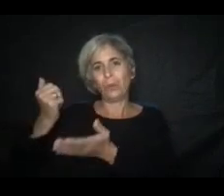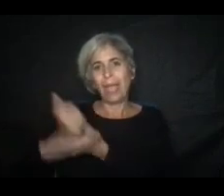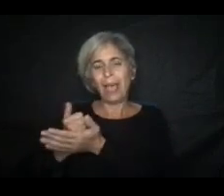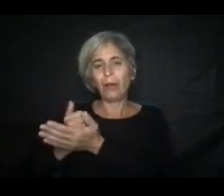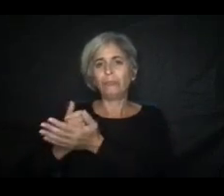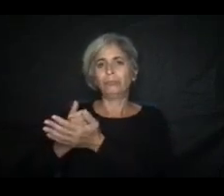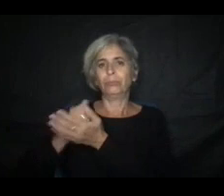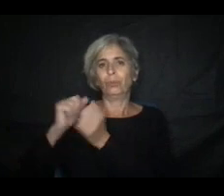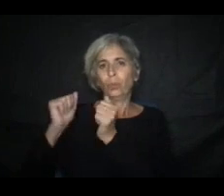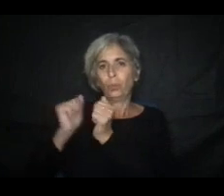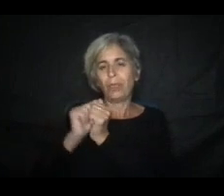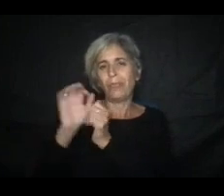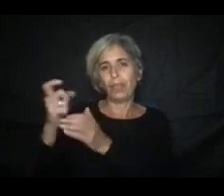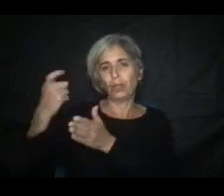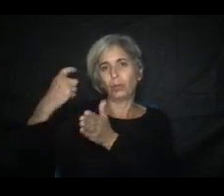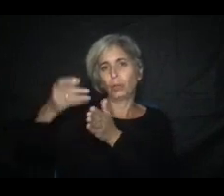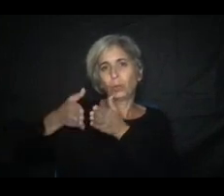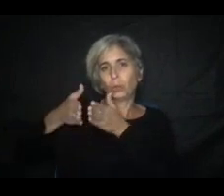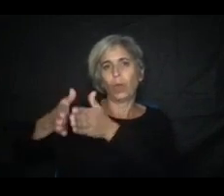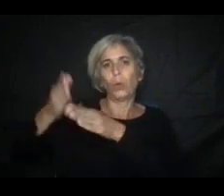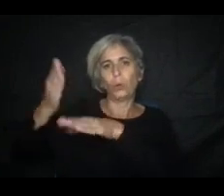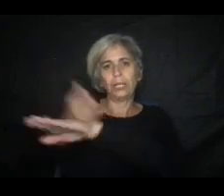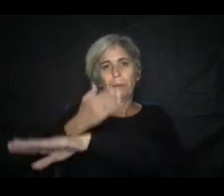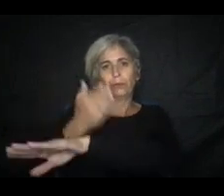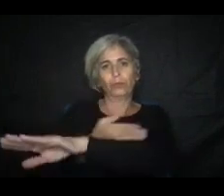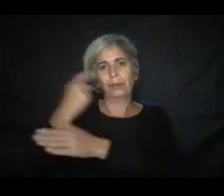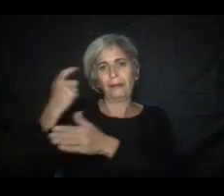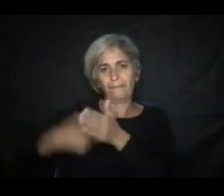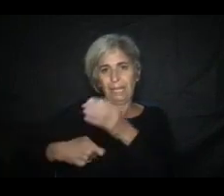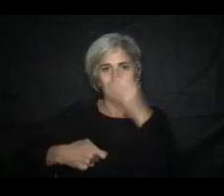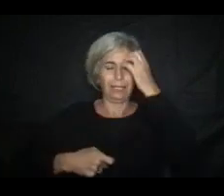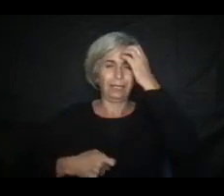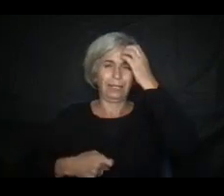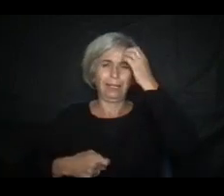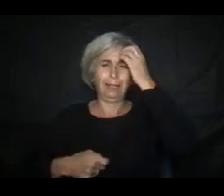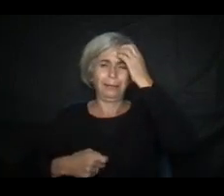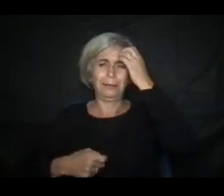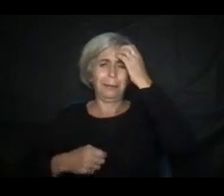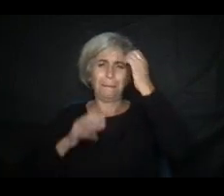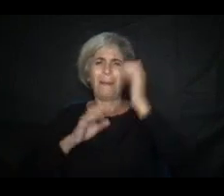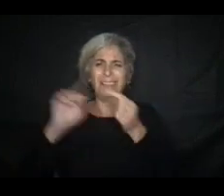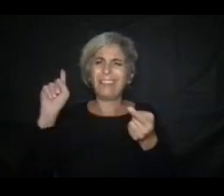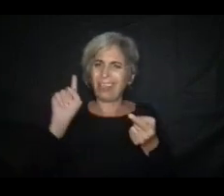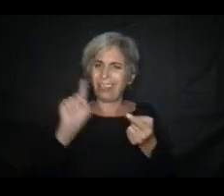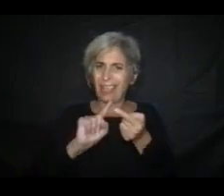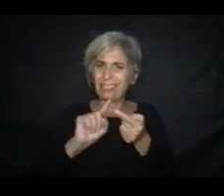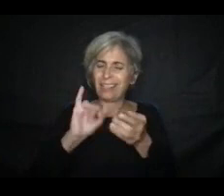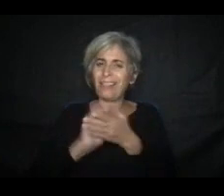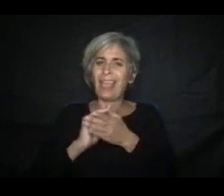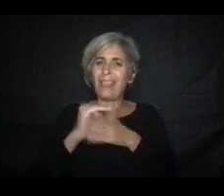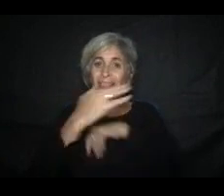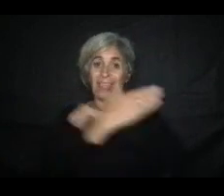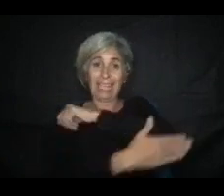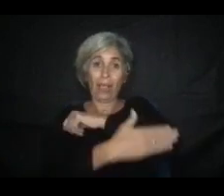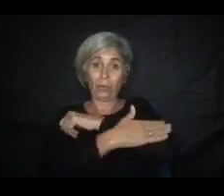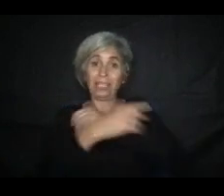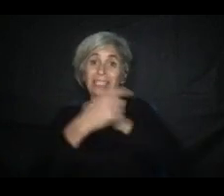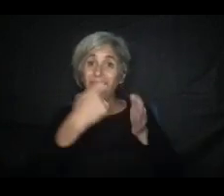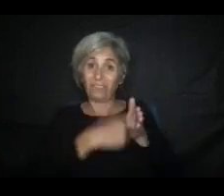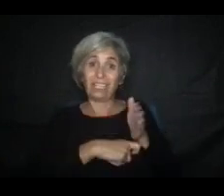part of their road impact fee. But in general, the fee is fairly substantially less than the county's existing fee.